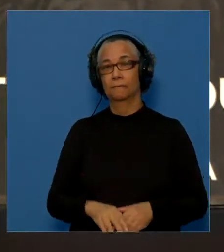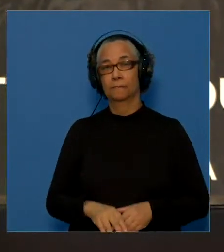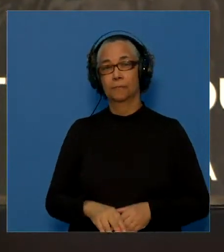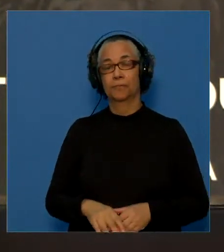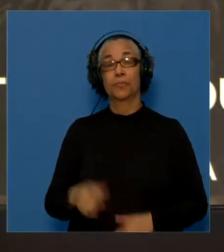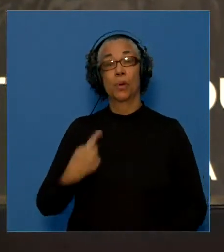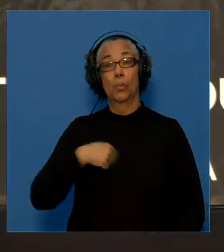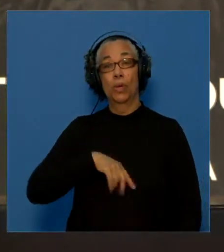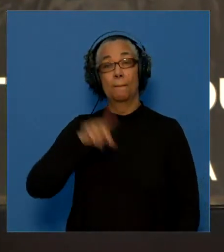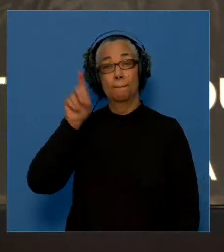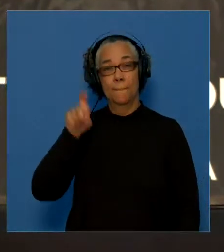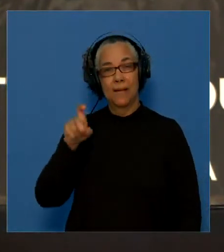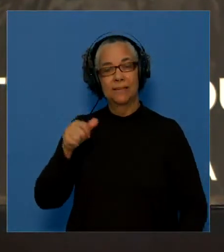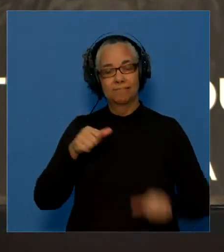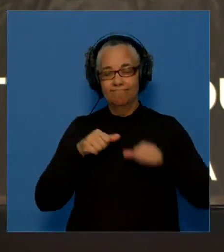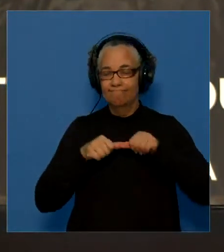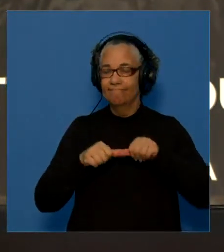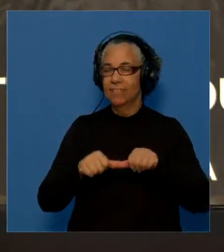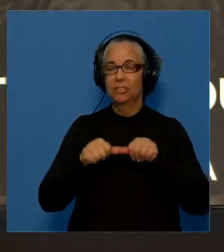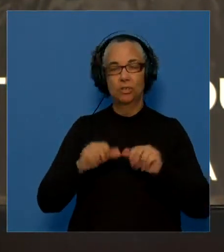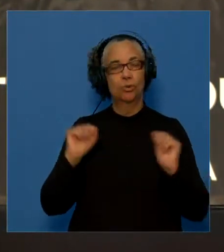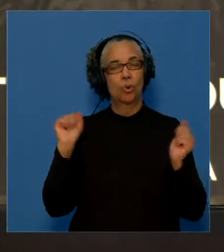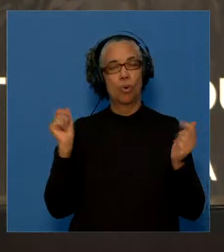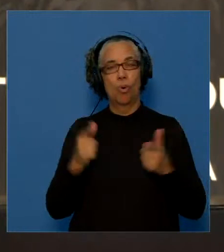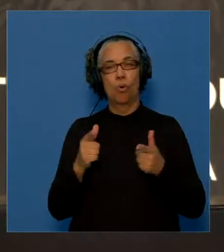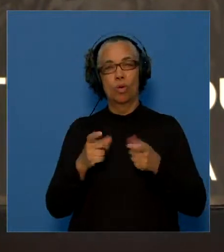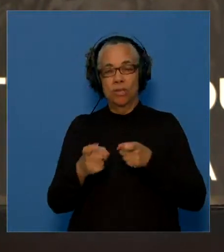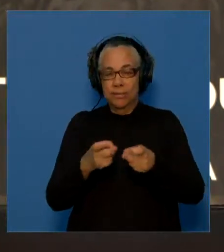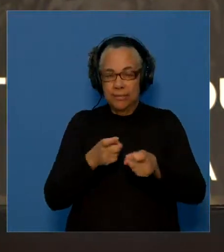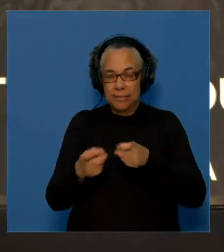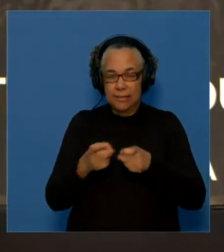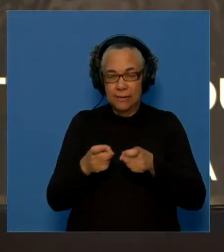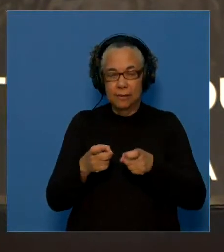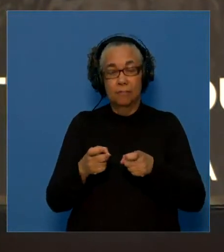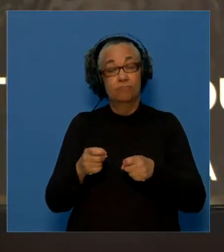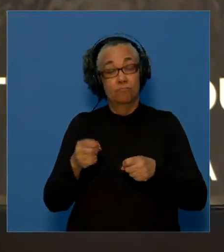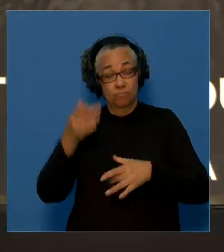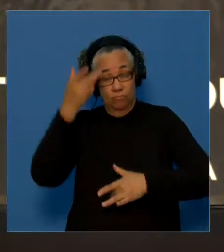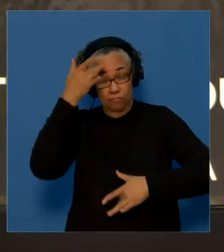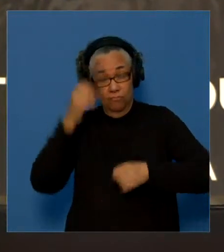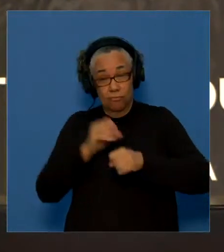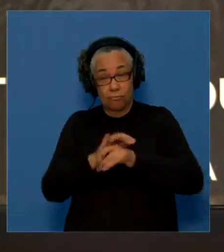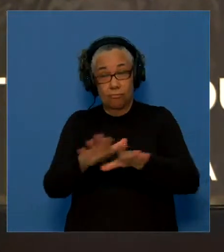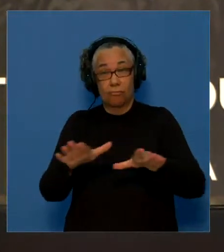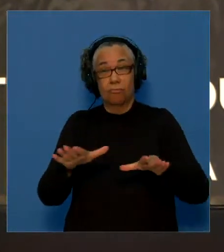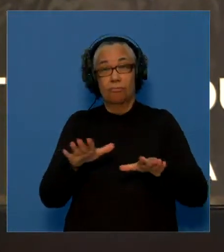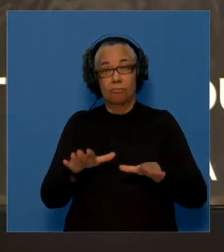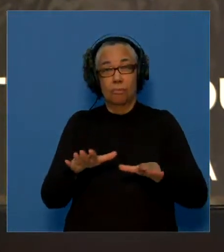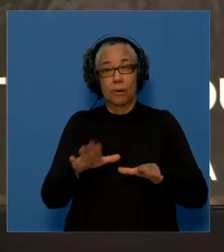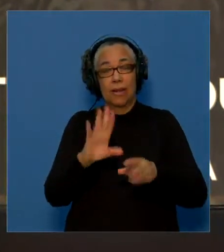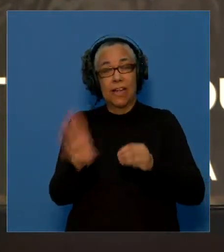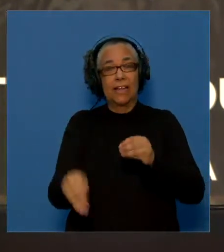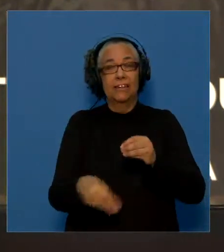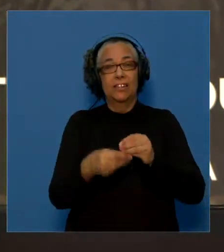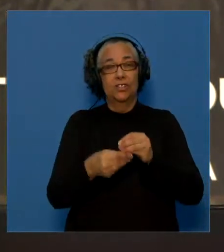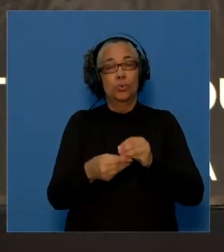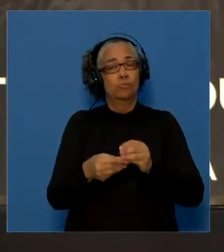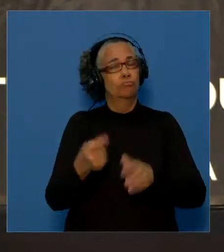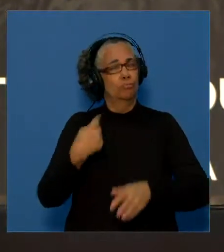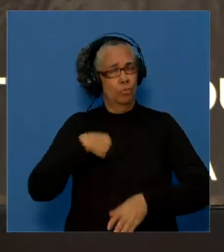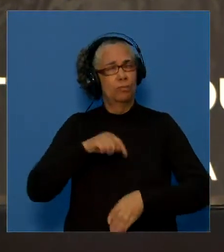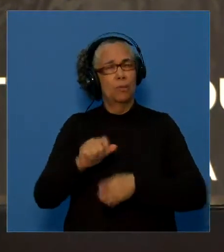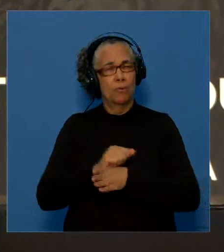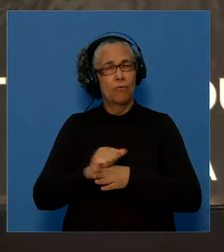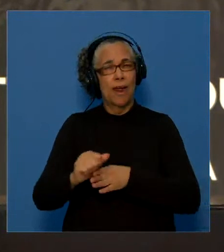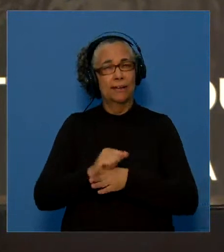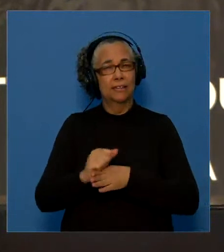We must continue to do everything to contain and manage the virus on our shores. In addition to the measures that we've been practicing